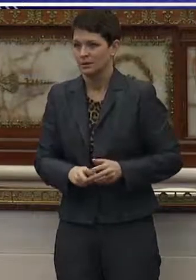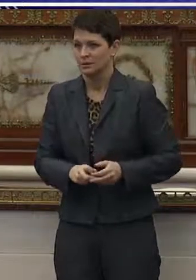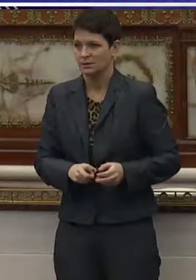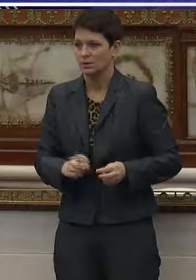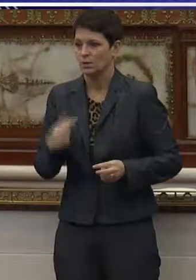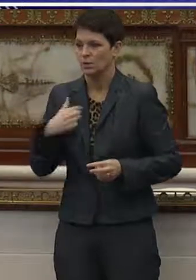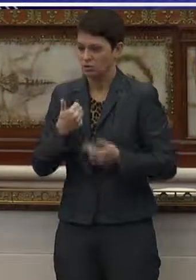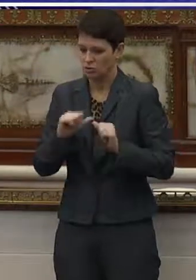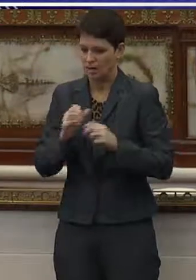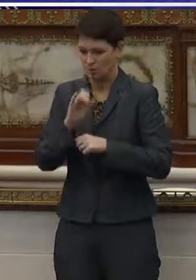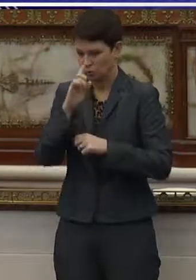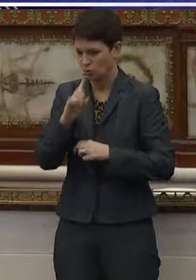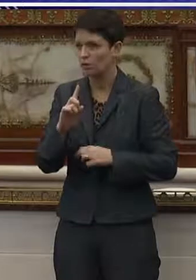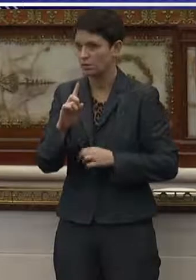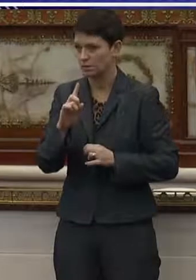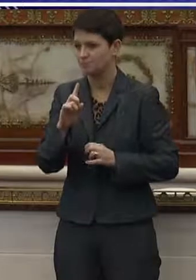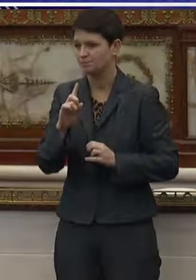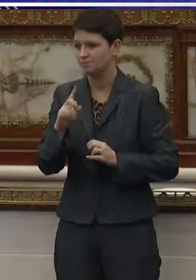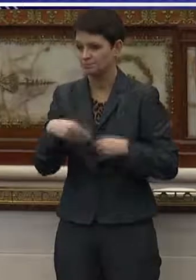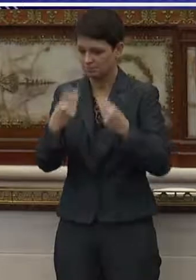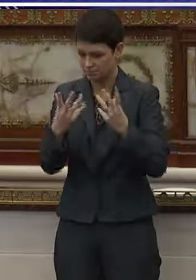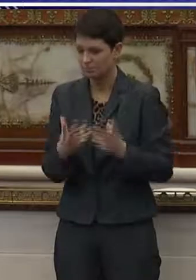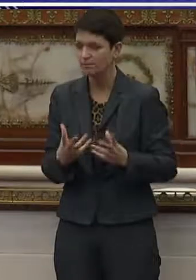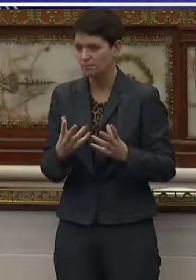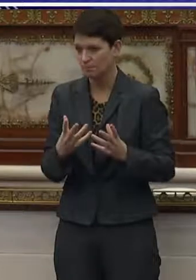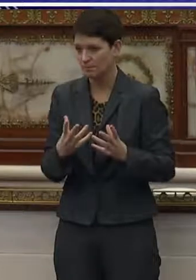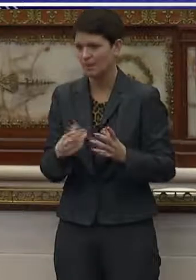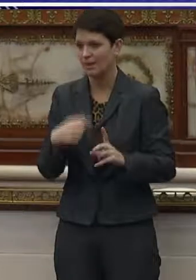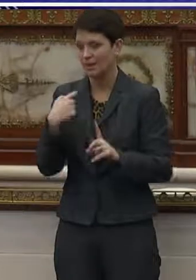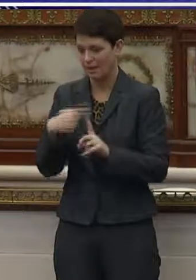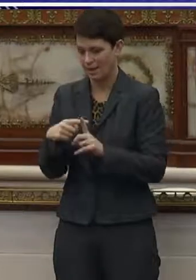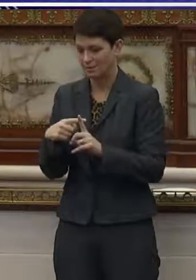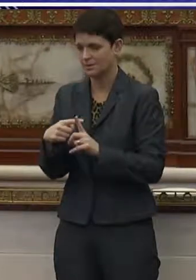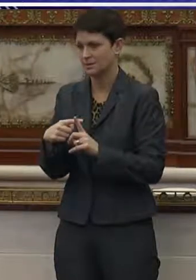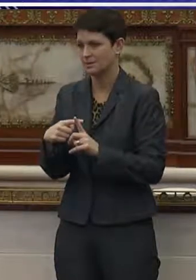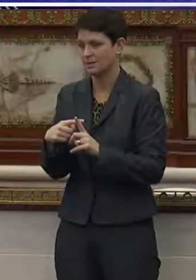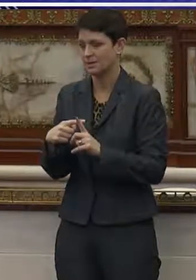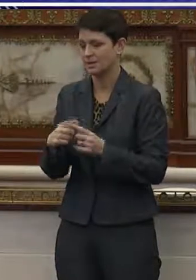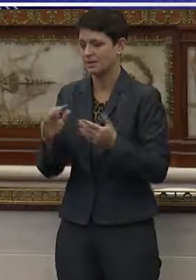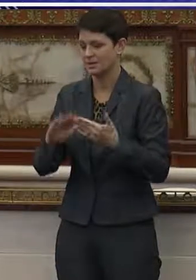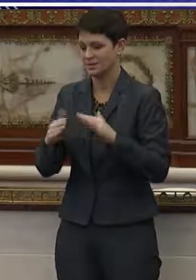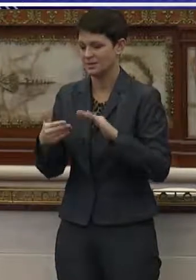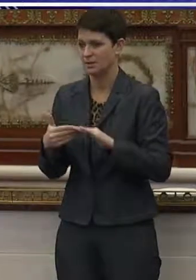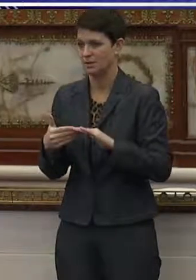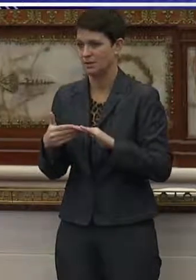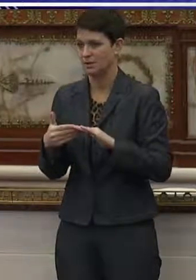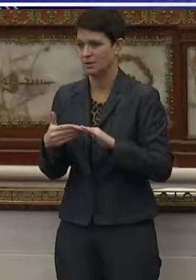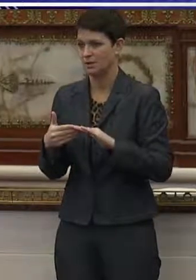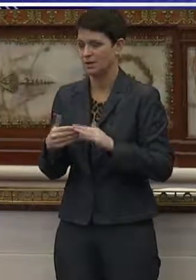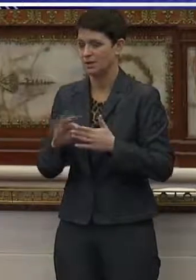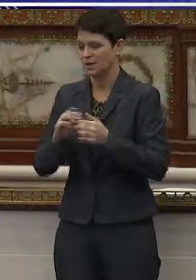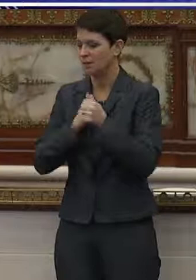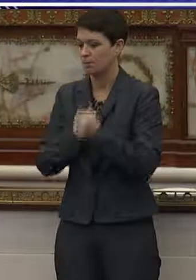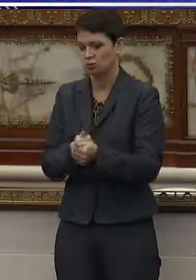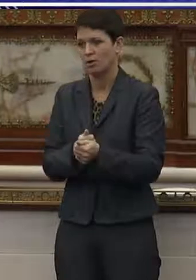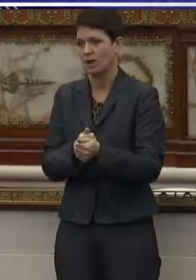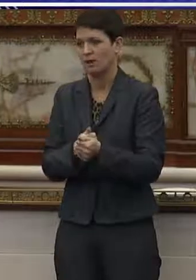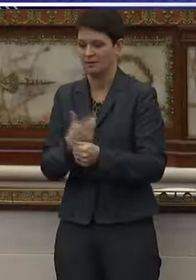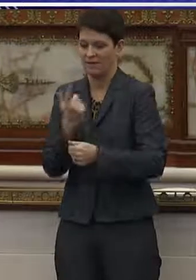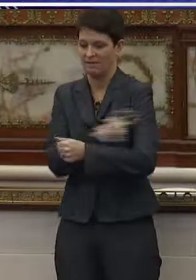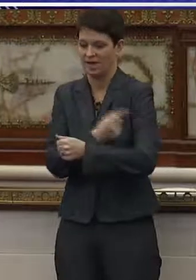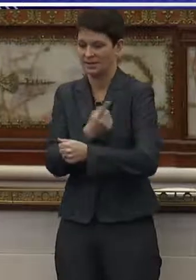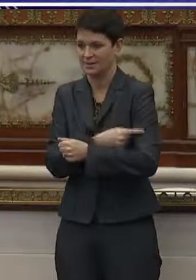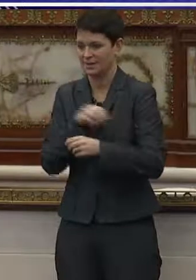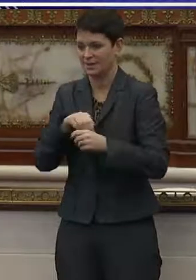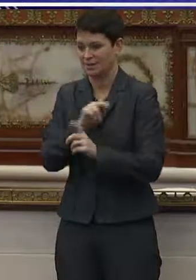we're just trying to make sure that providers as well as our city, we're just keeping track of the vaccines